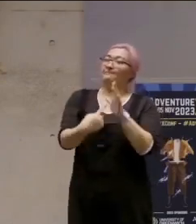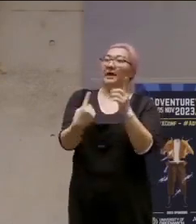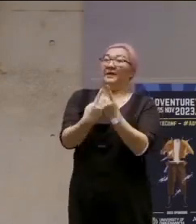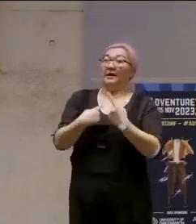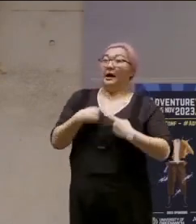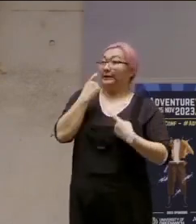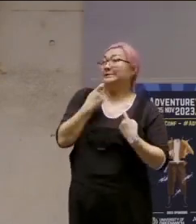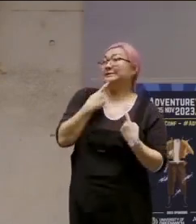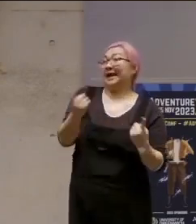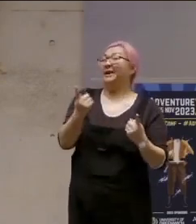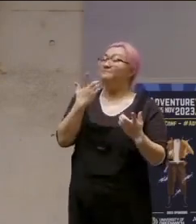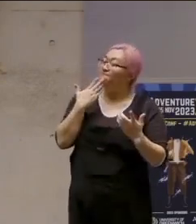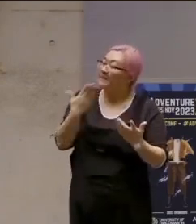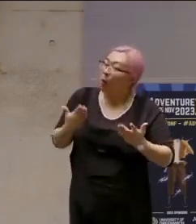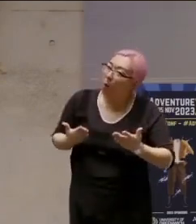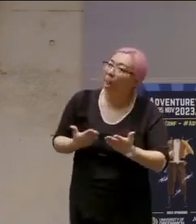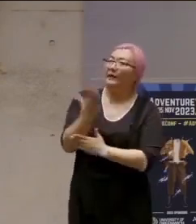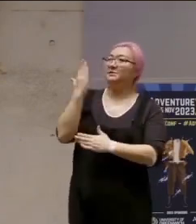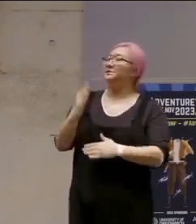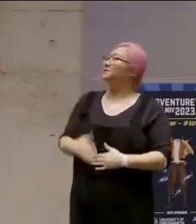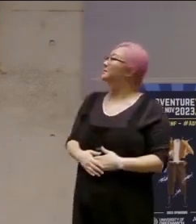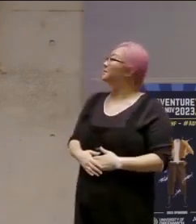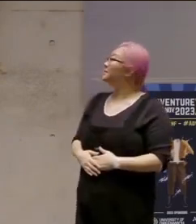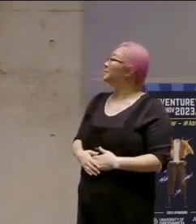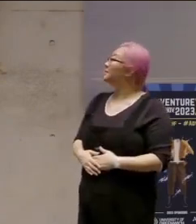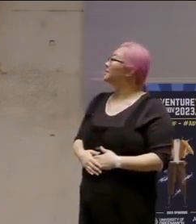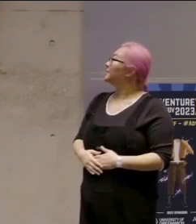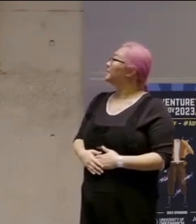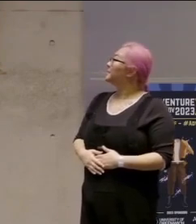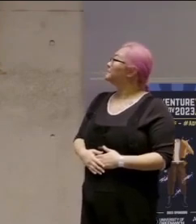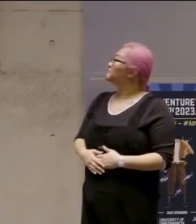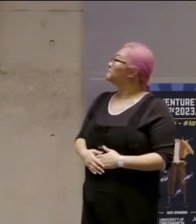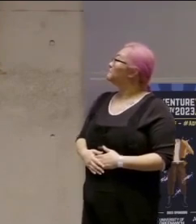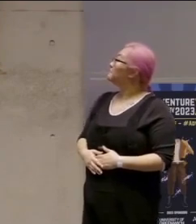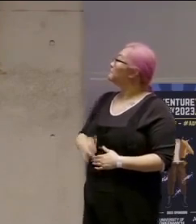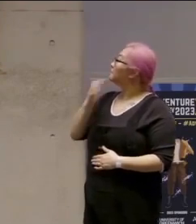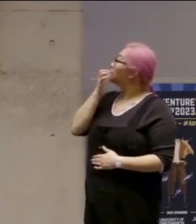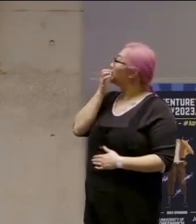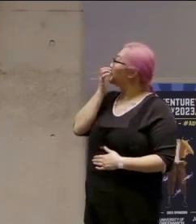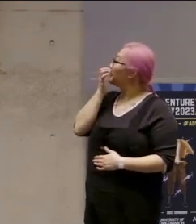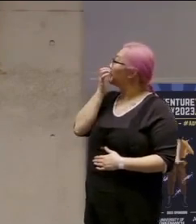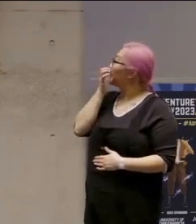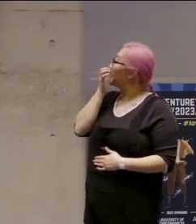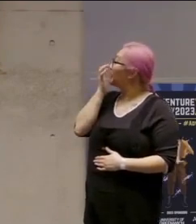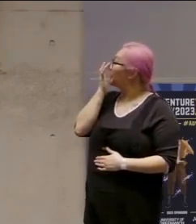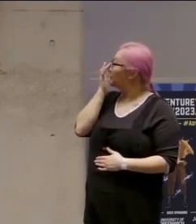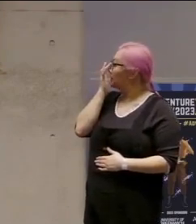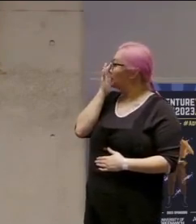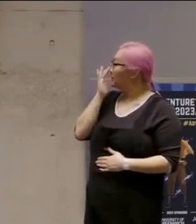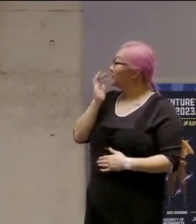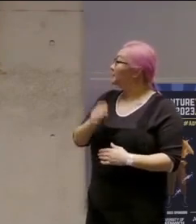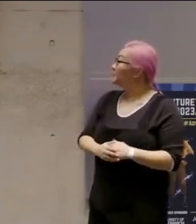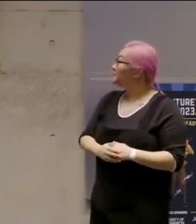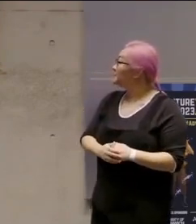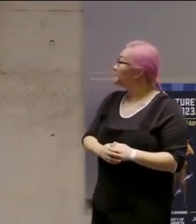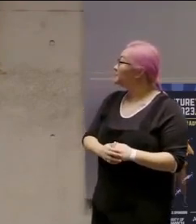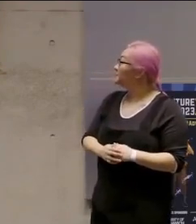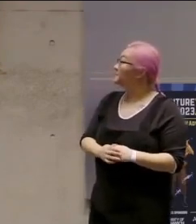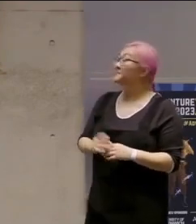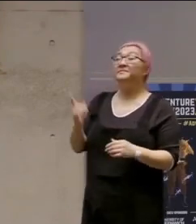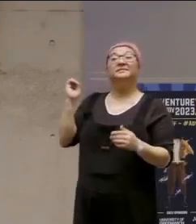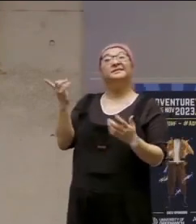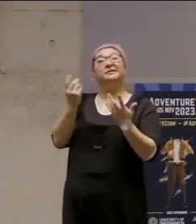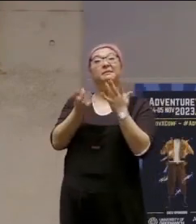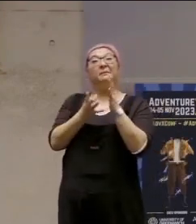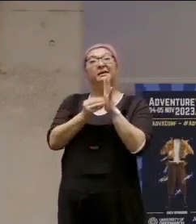doing. And this is just some, again, pixel art. I just basically slapped a sprite sheet on here, I'm not gonna lie. And it should give